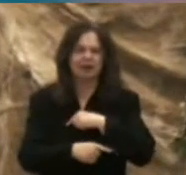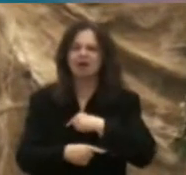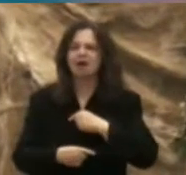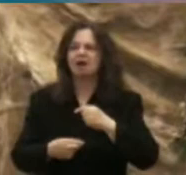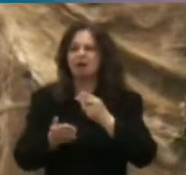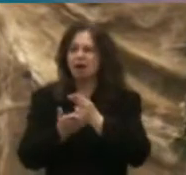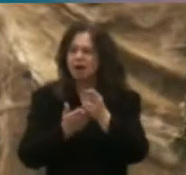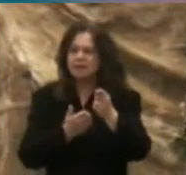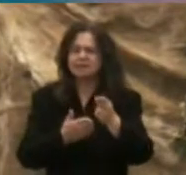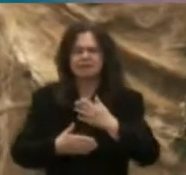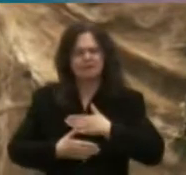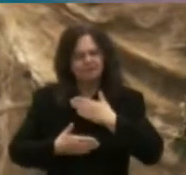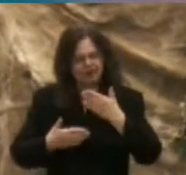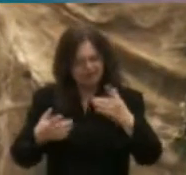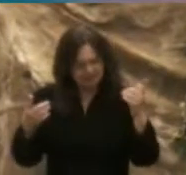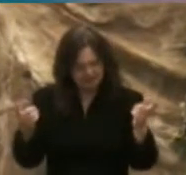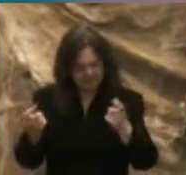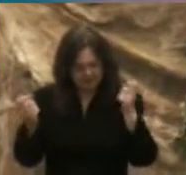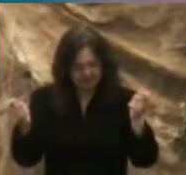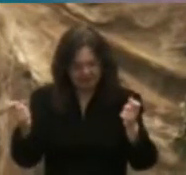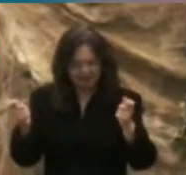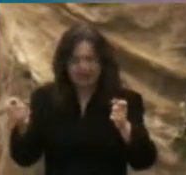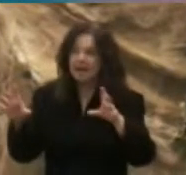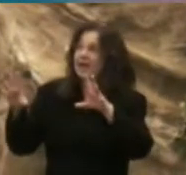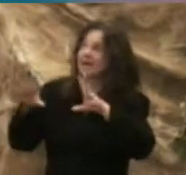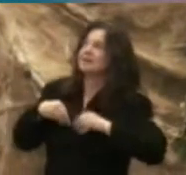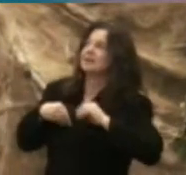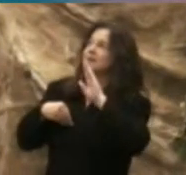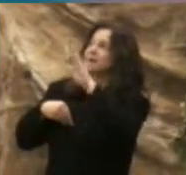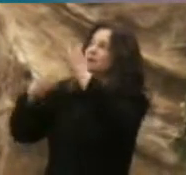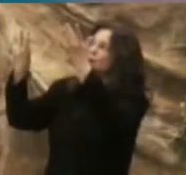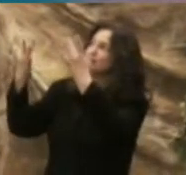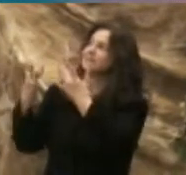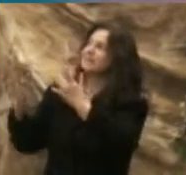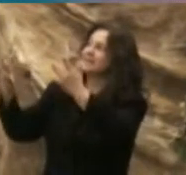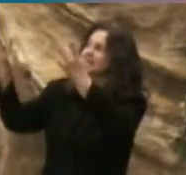confess our sin, and receive God's promise of mercy.